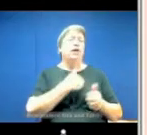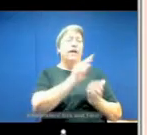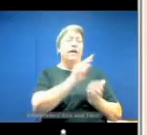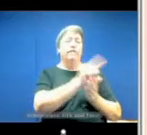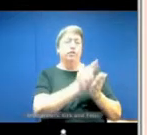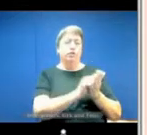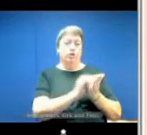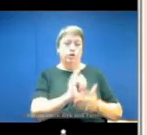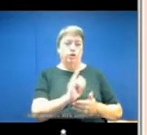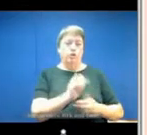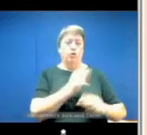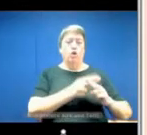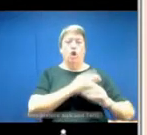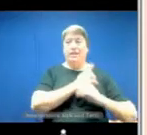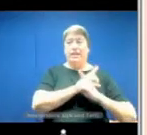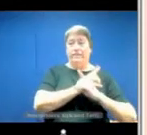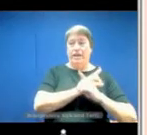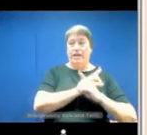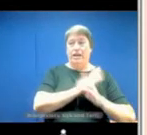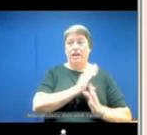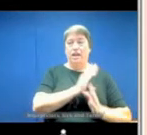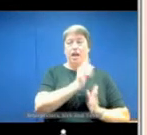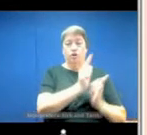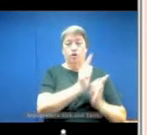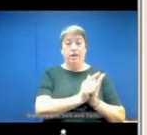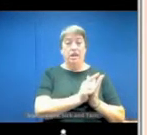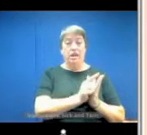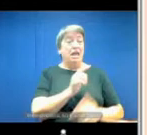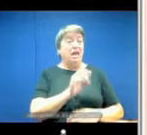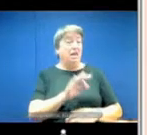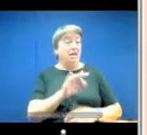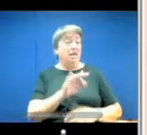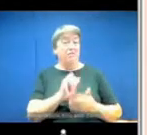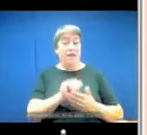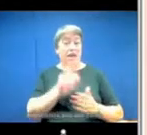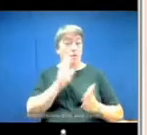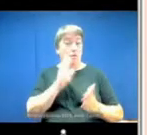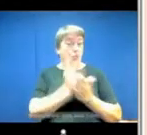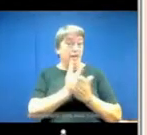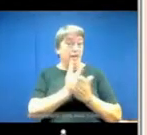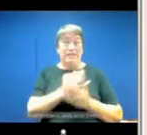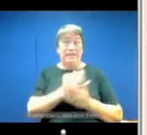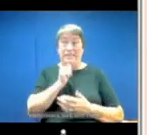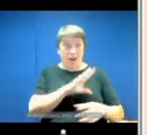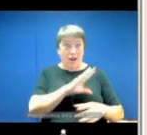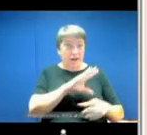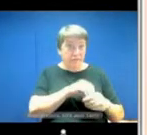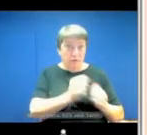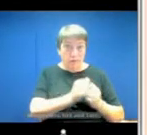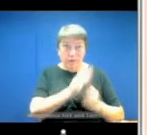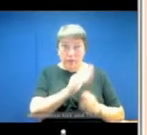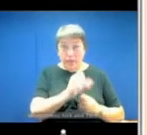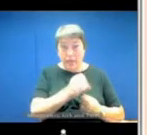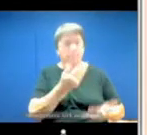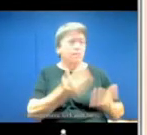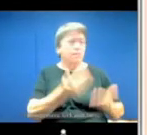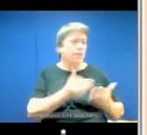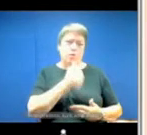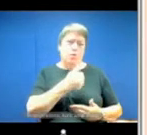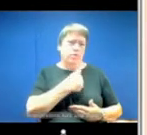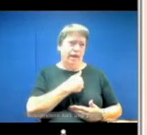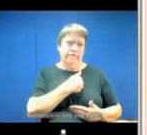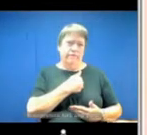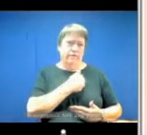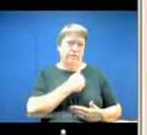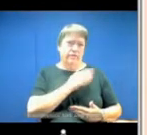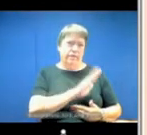If the witness is not a party, they may or may not have an independent attorney present. So there could be three attorneys there